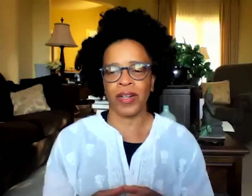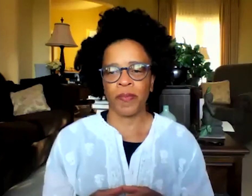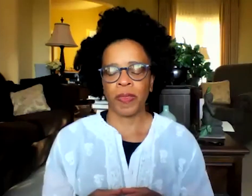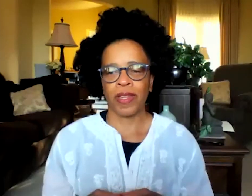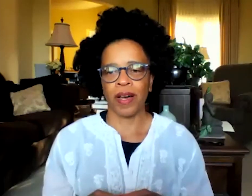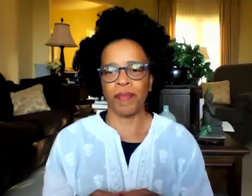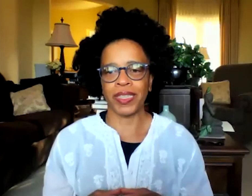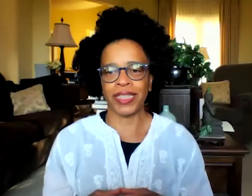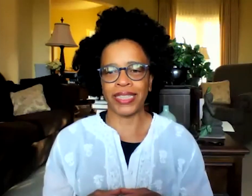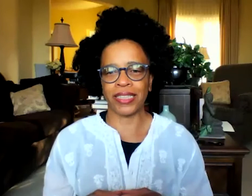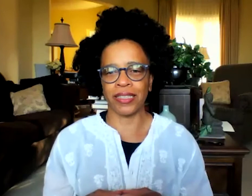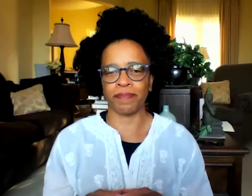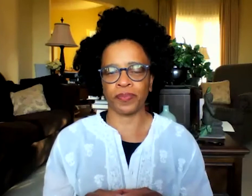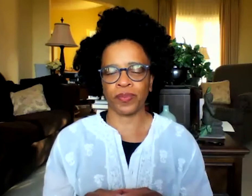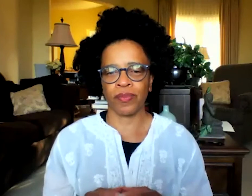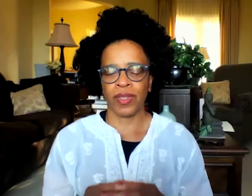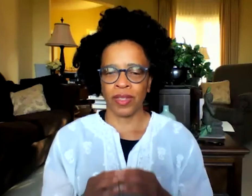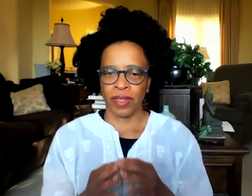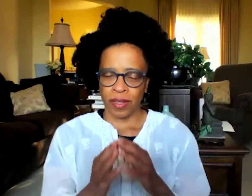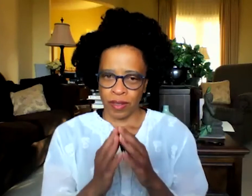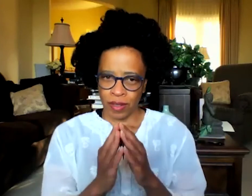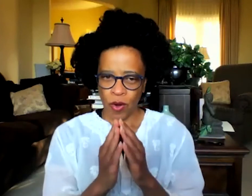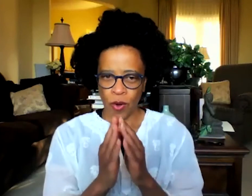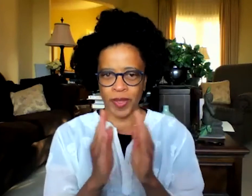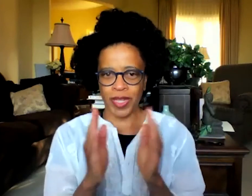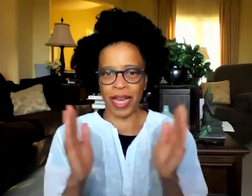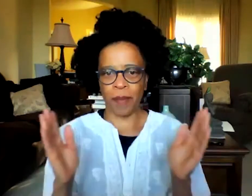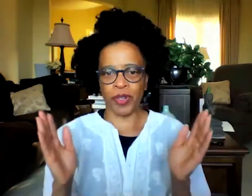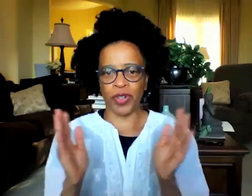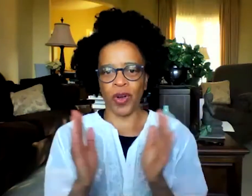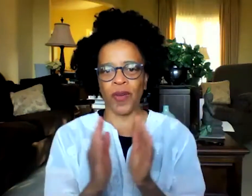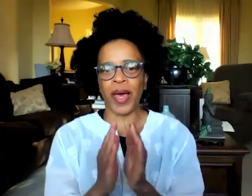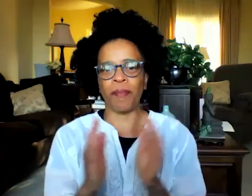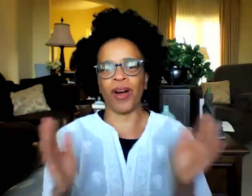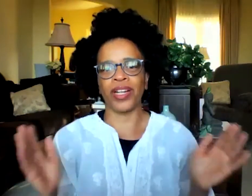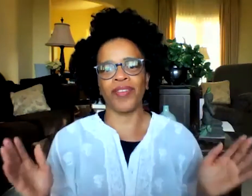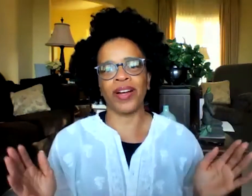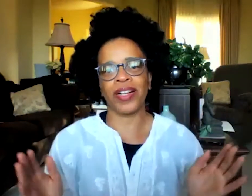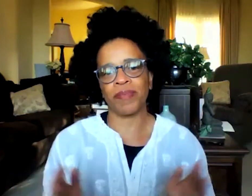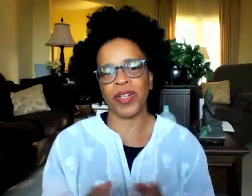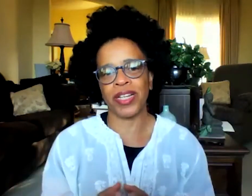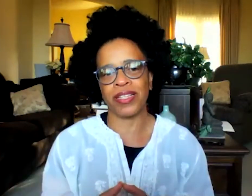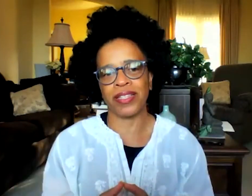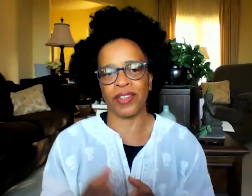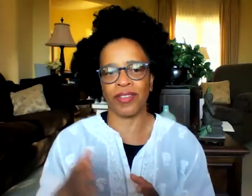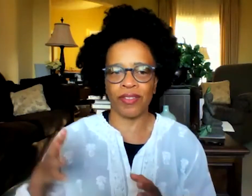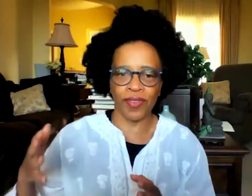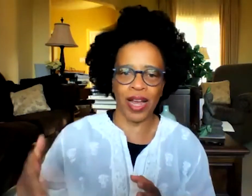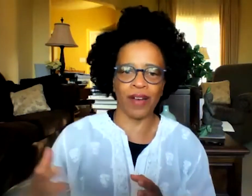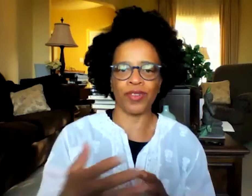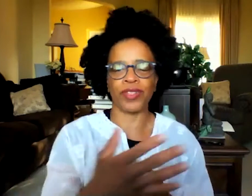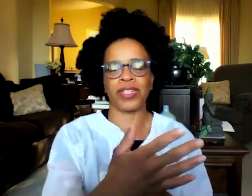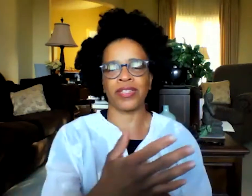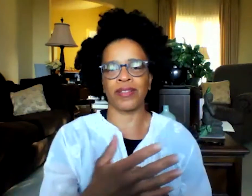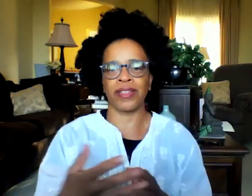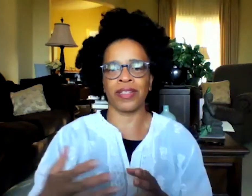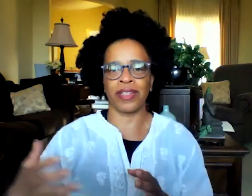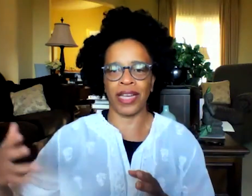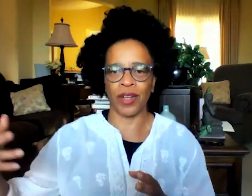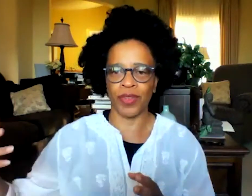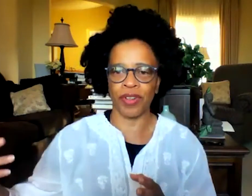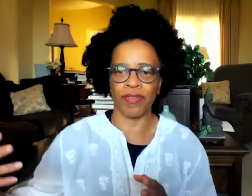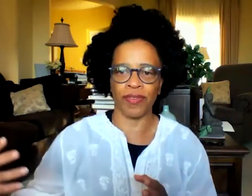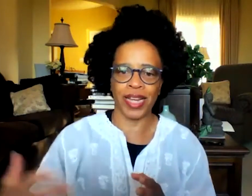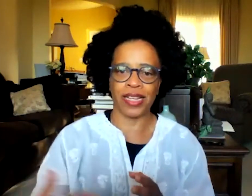our ability to open the aperture on that part of our experience that travels in